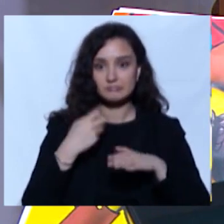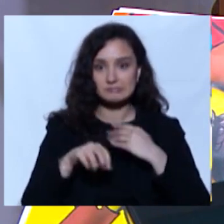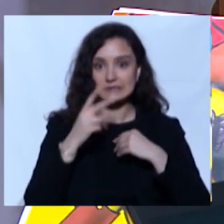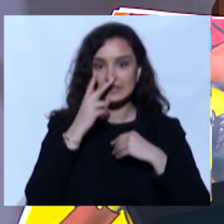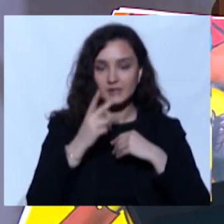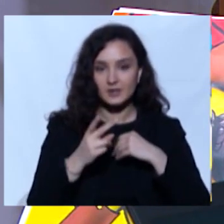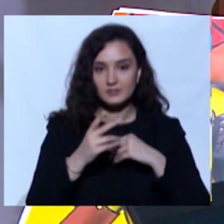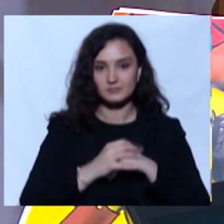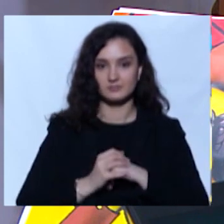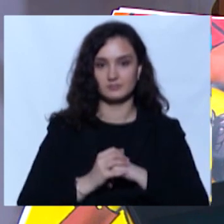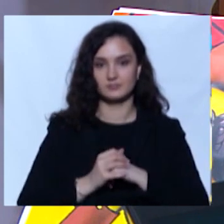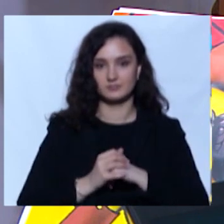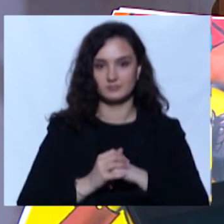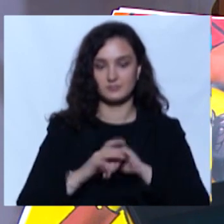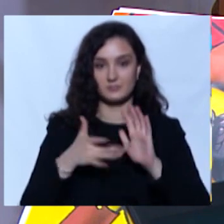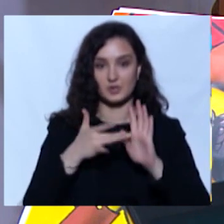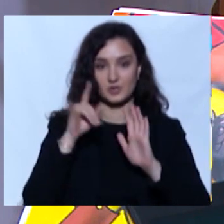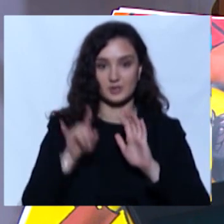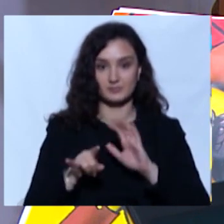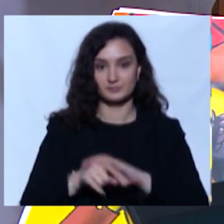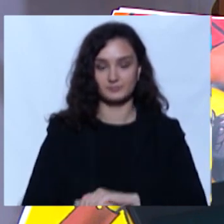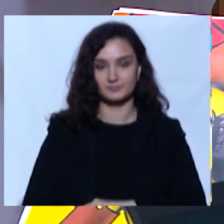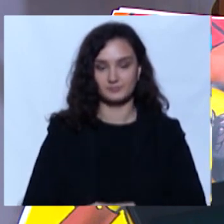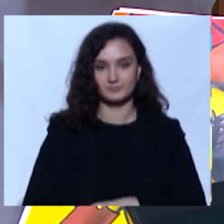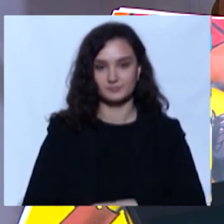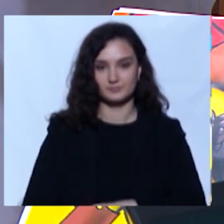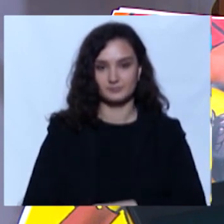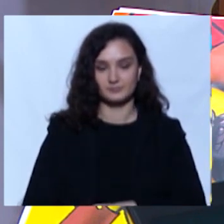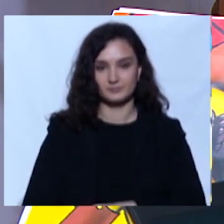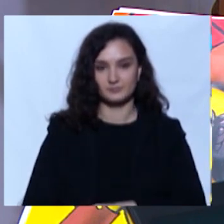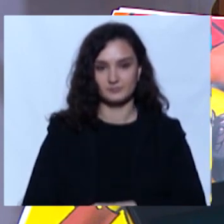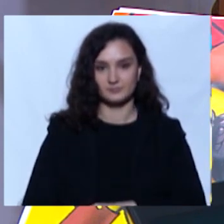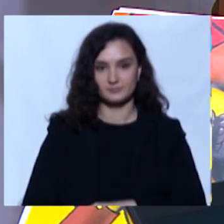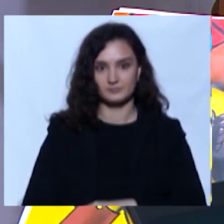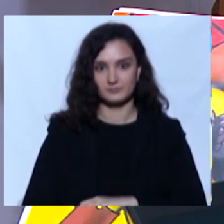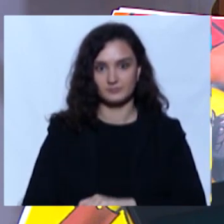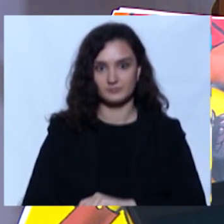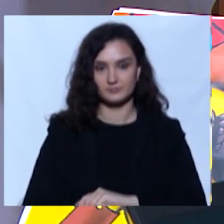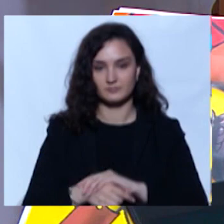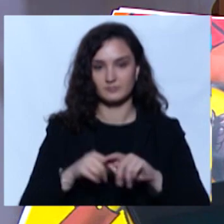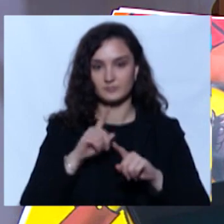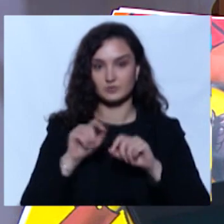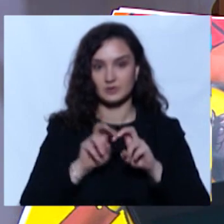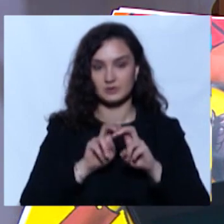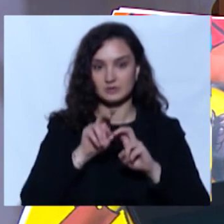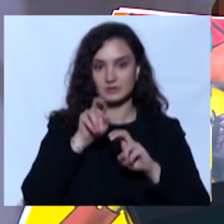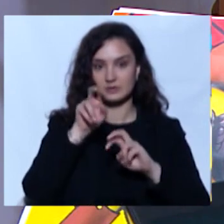saw a window. And as quick as lightning, he climbed